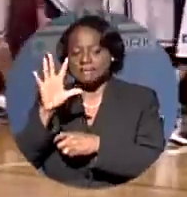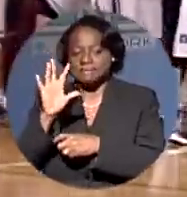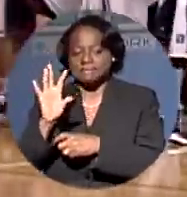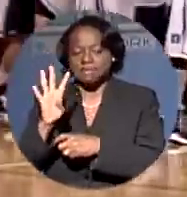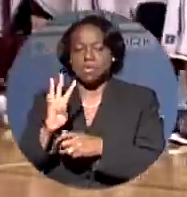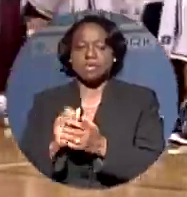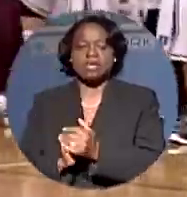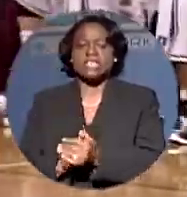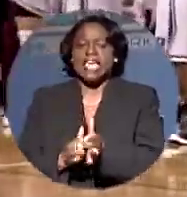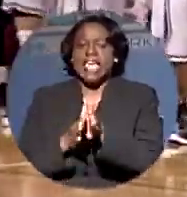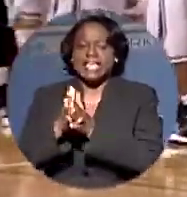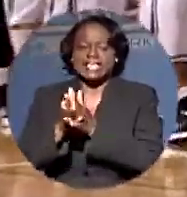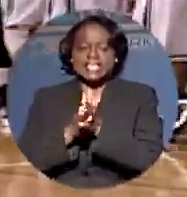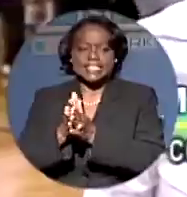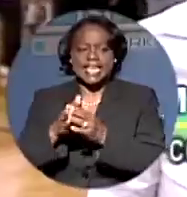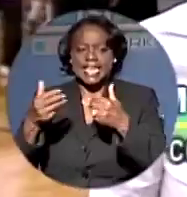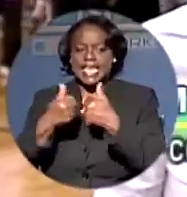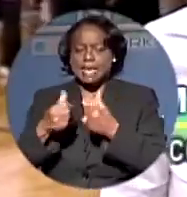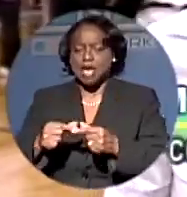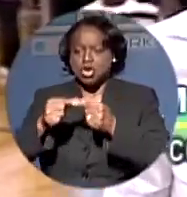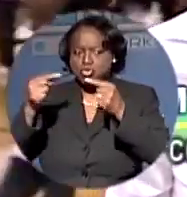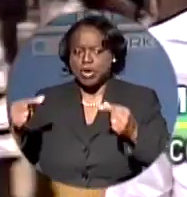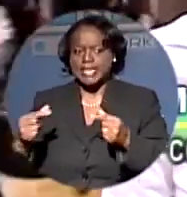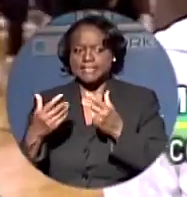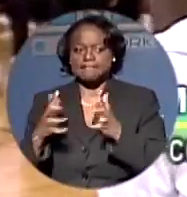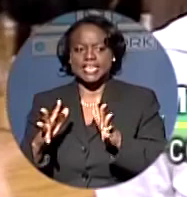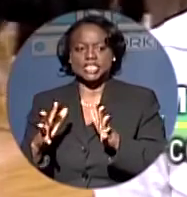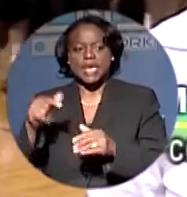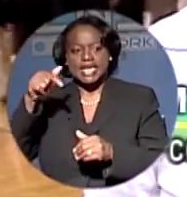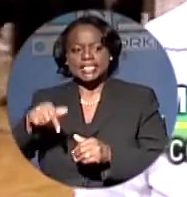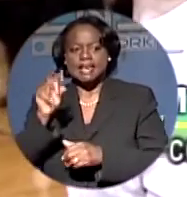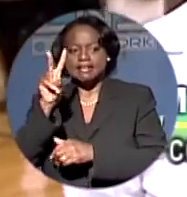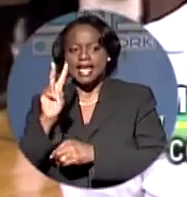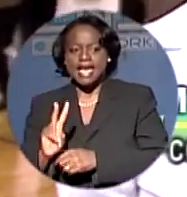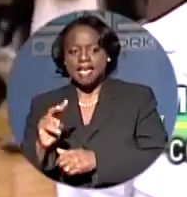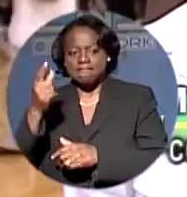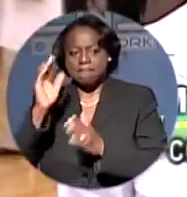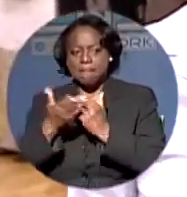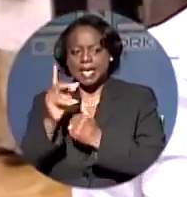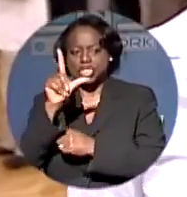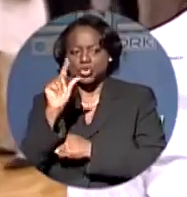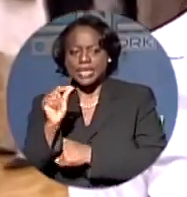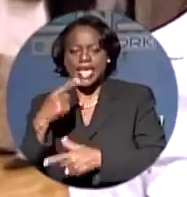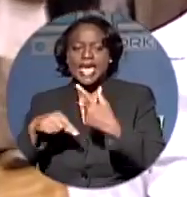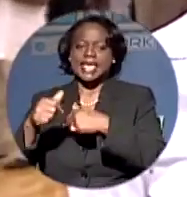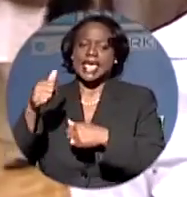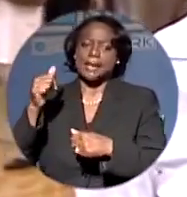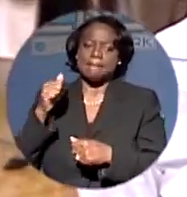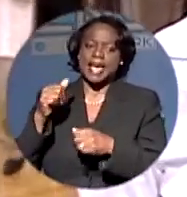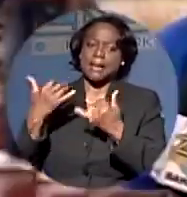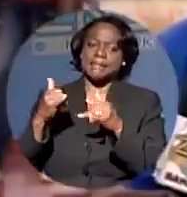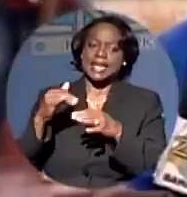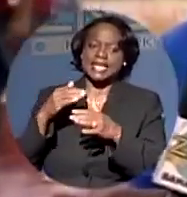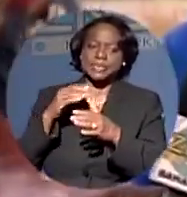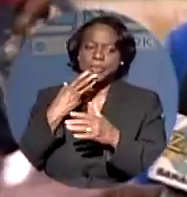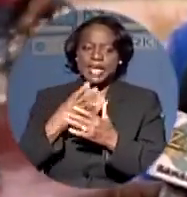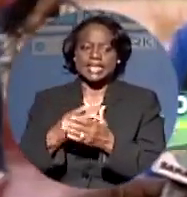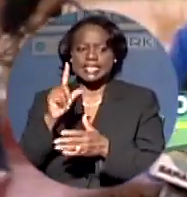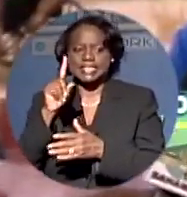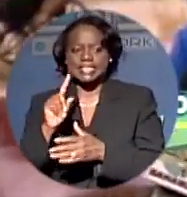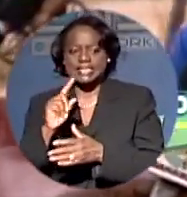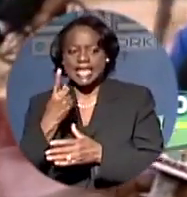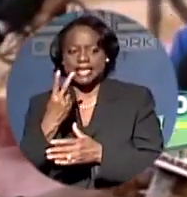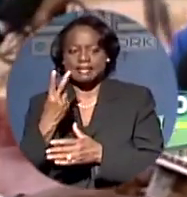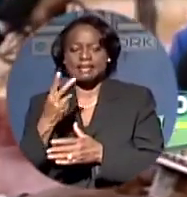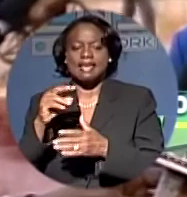an exciting game. I mean, what a great finish. We were down at halftime by 20, came back, played with a lot of heart in the second half. Oh, some great lessons for